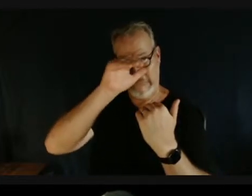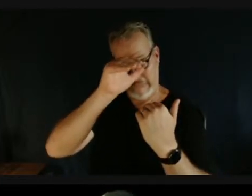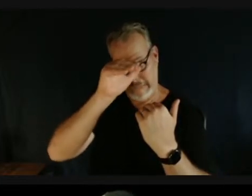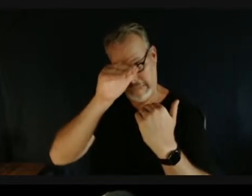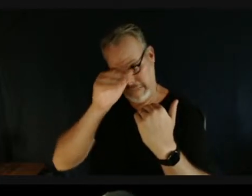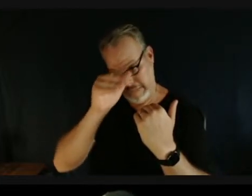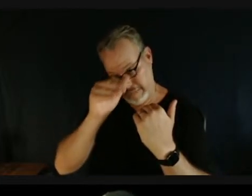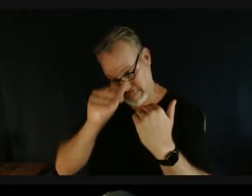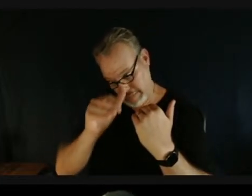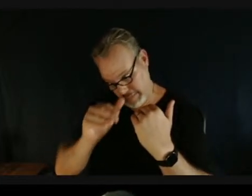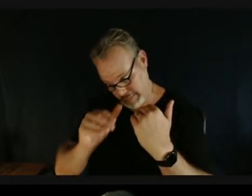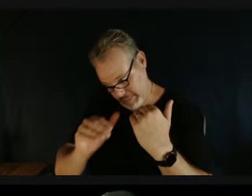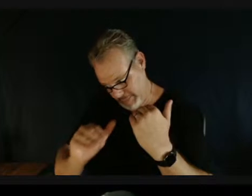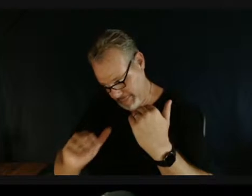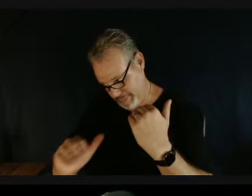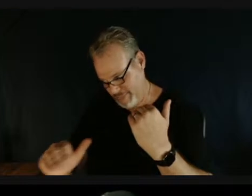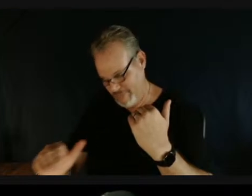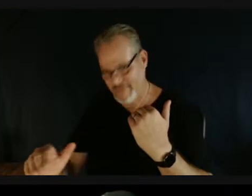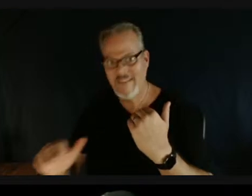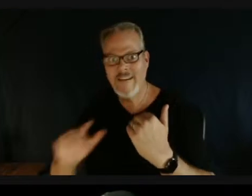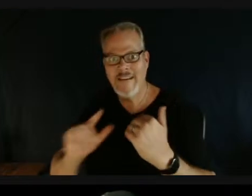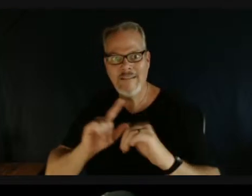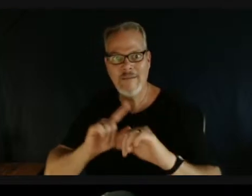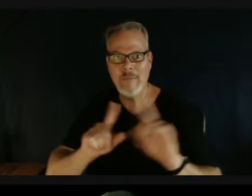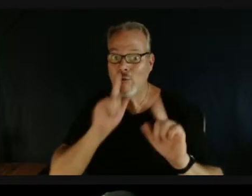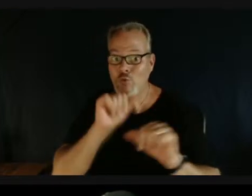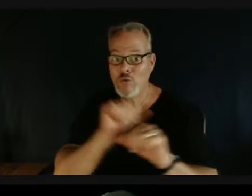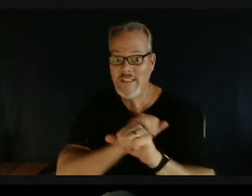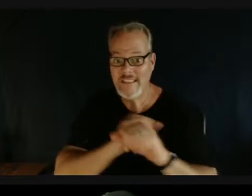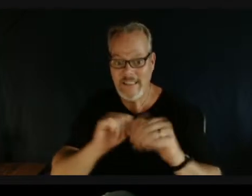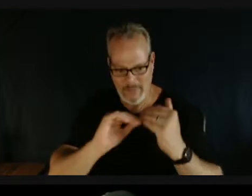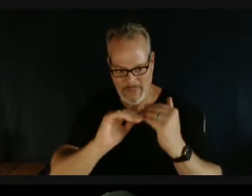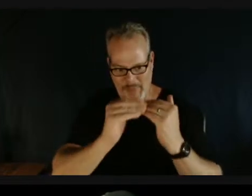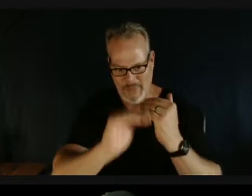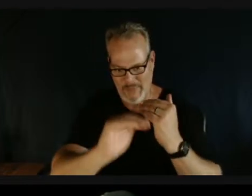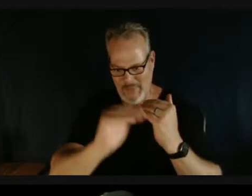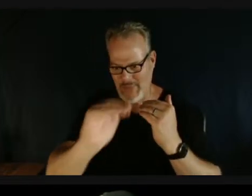it's actually draped across the cliff here, it turns out, instead.